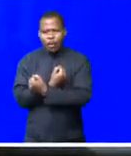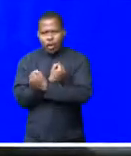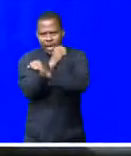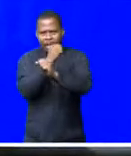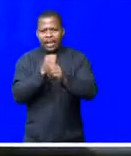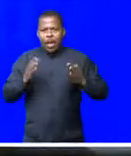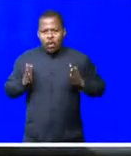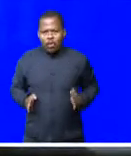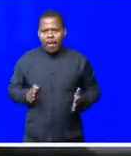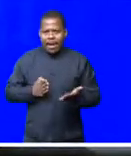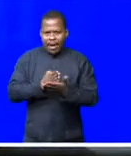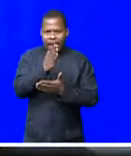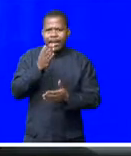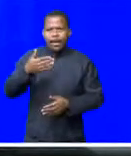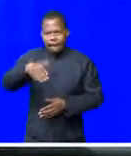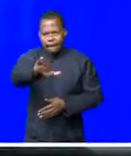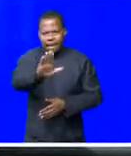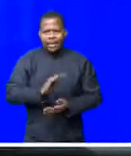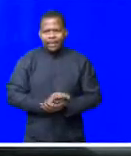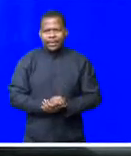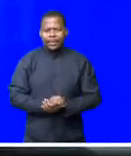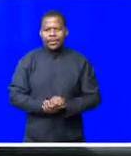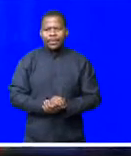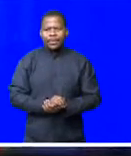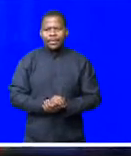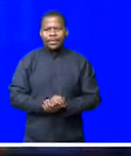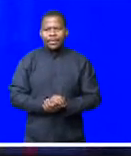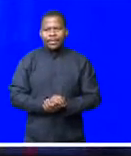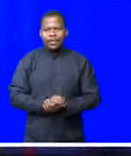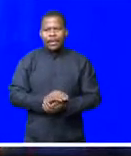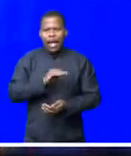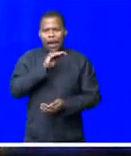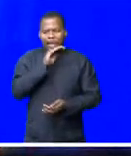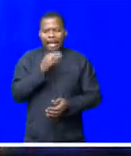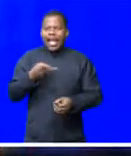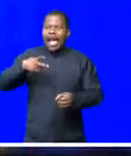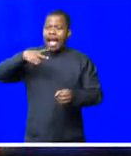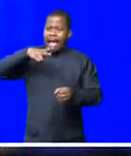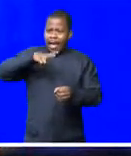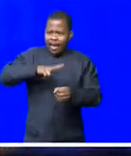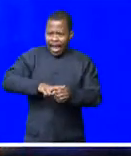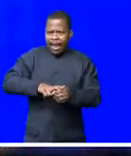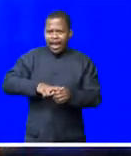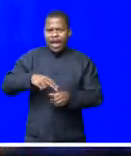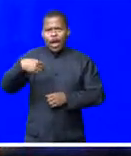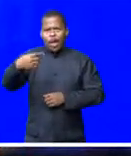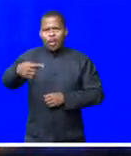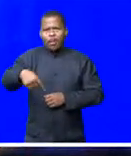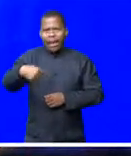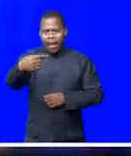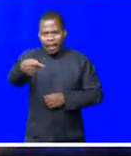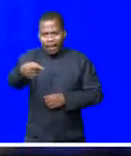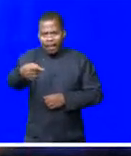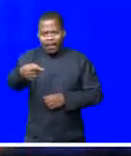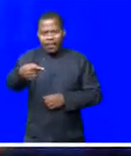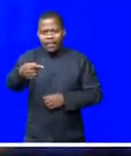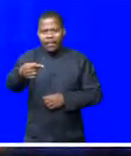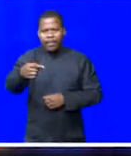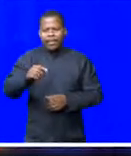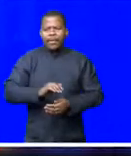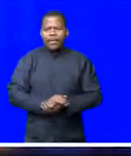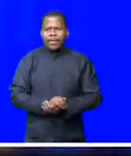rights. That's why we shall always remain open to new voices and